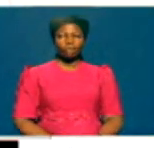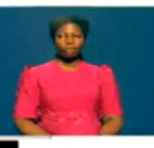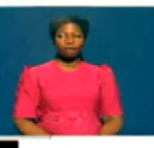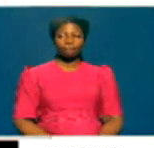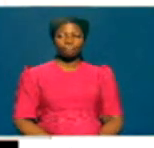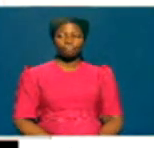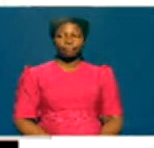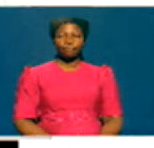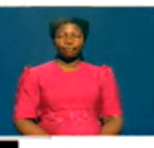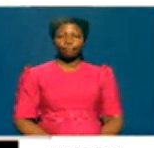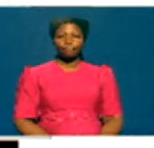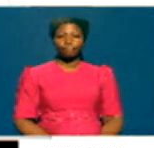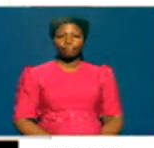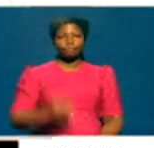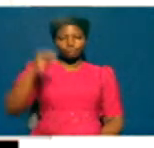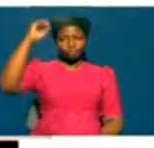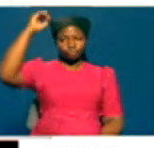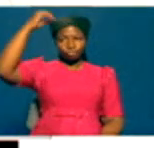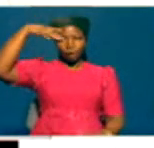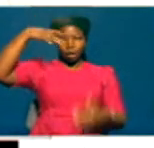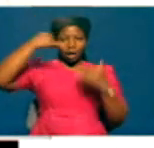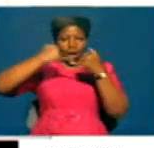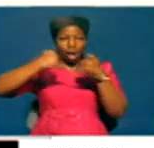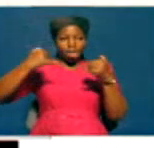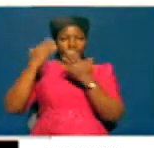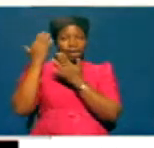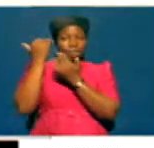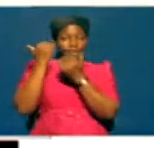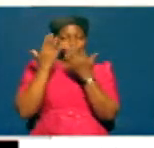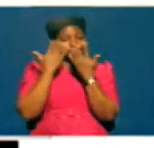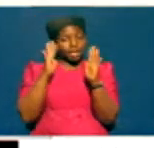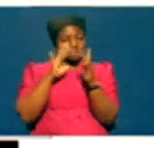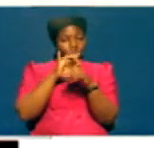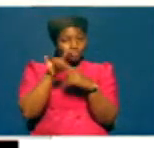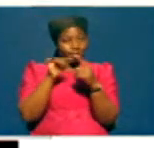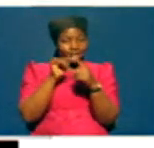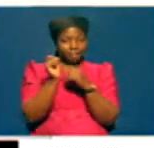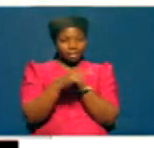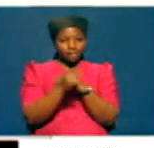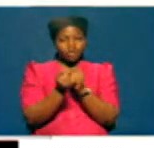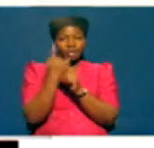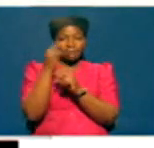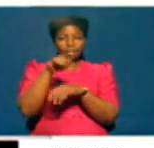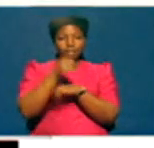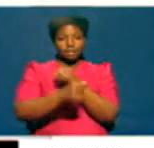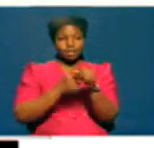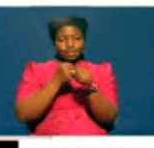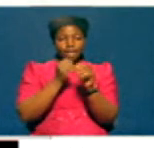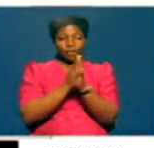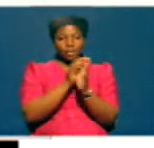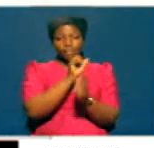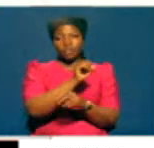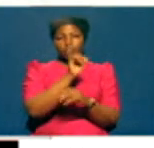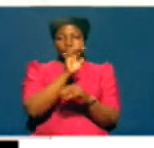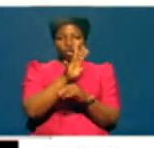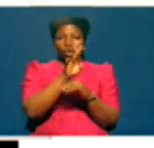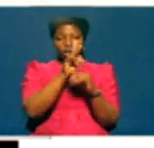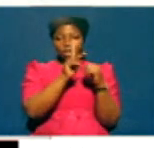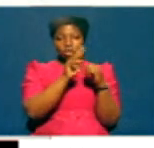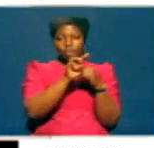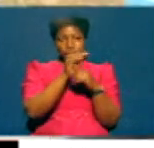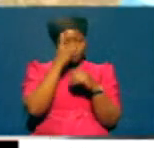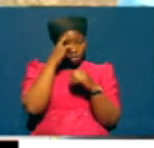The power line is expected to be completed by November this year, with 54 kilometers of the 68 kilometers power line